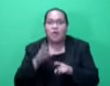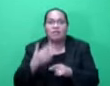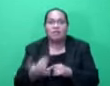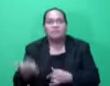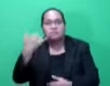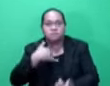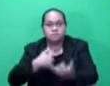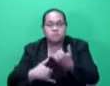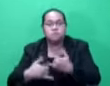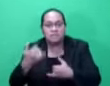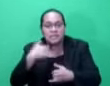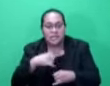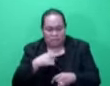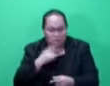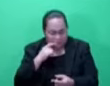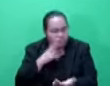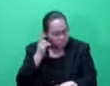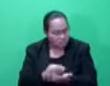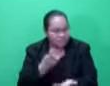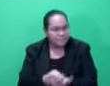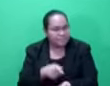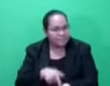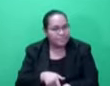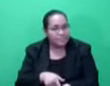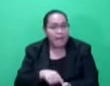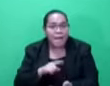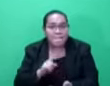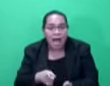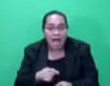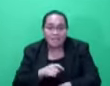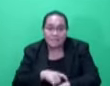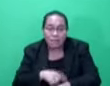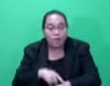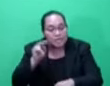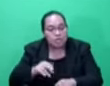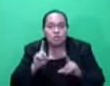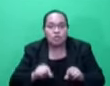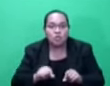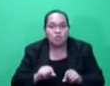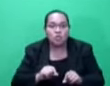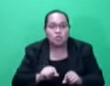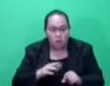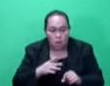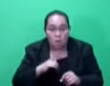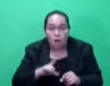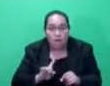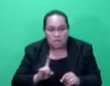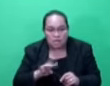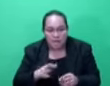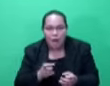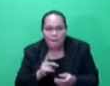which to me is a realistic forecast. But this is the time to do what we need to do to spruce up the